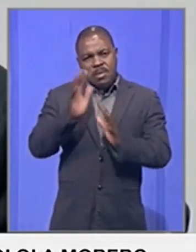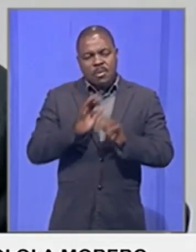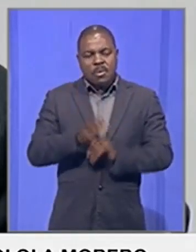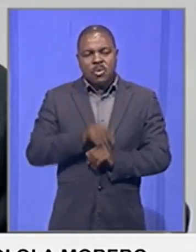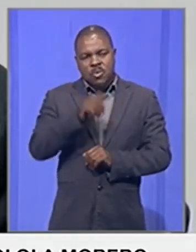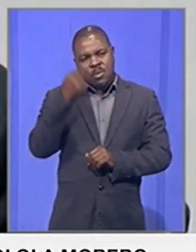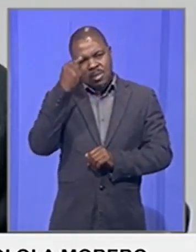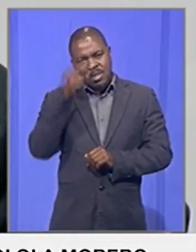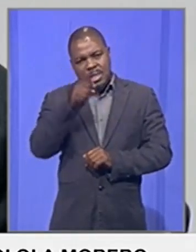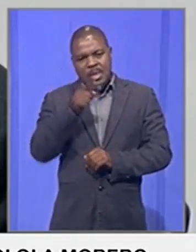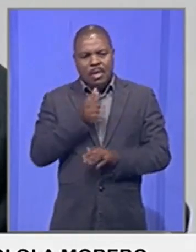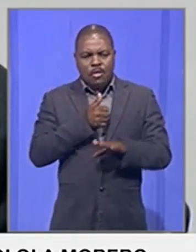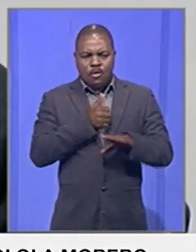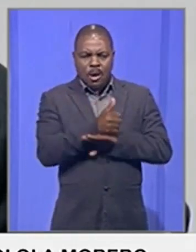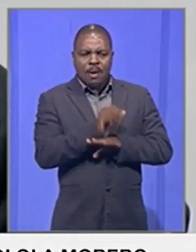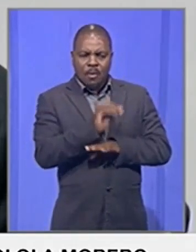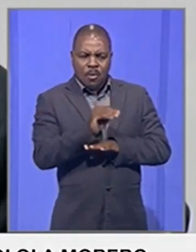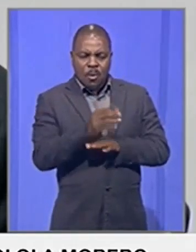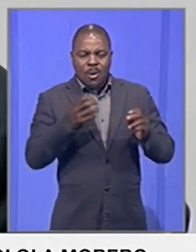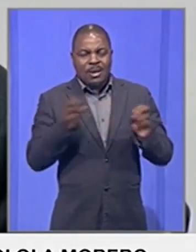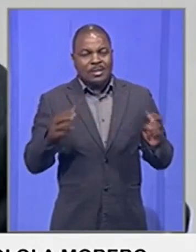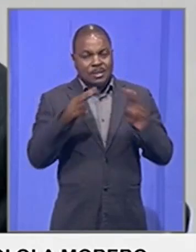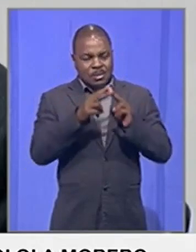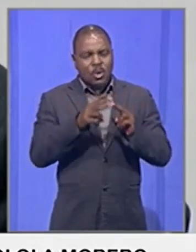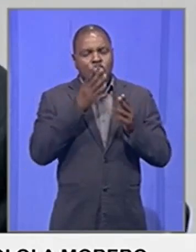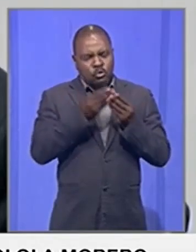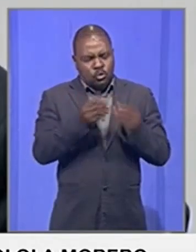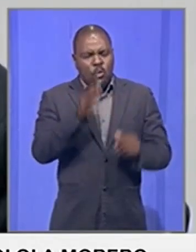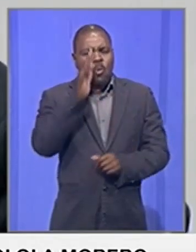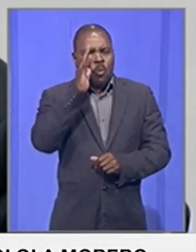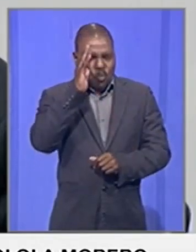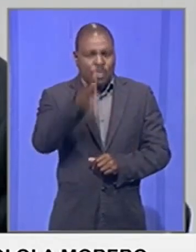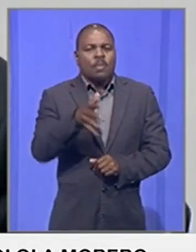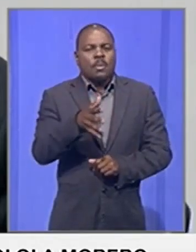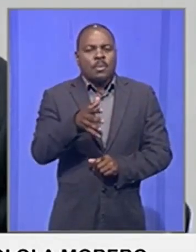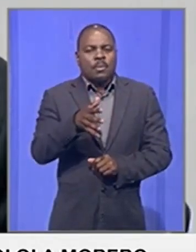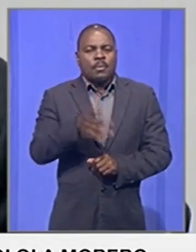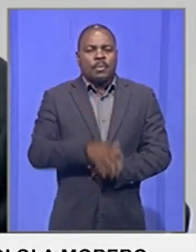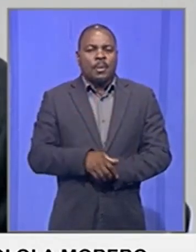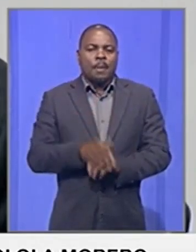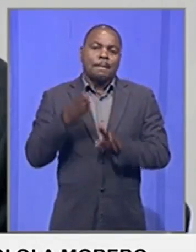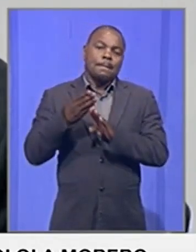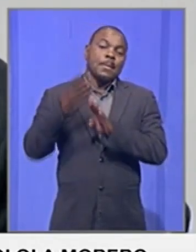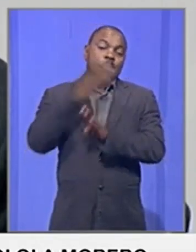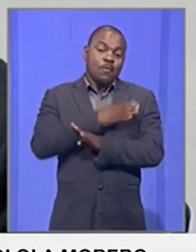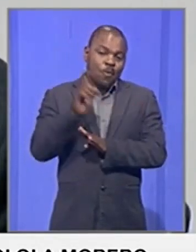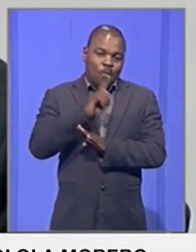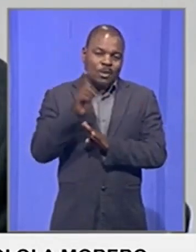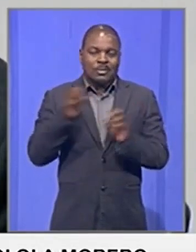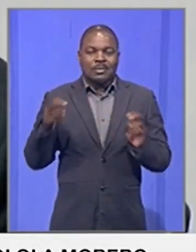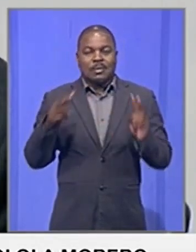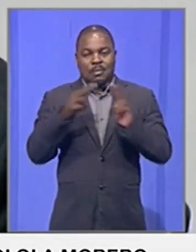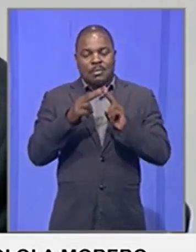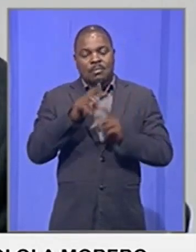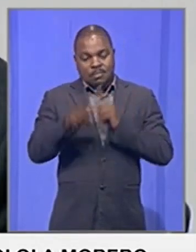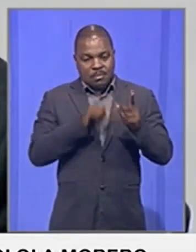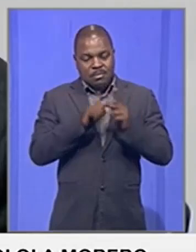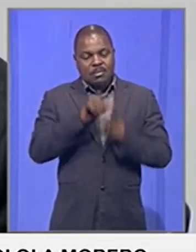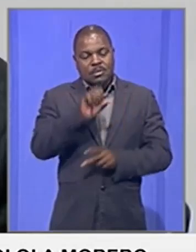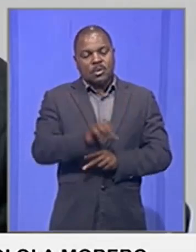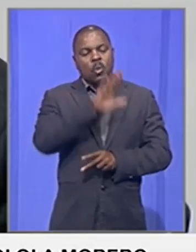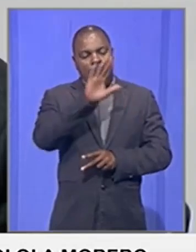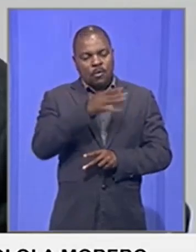view that will overshadow this summit and its significance. And the president will not allow anything to